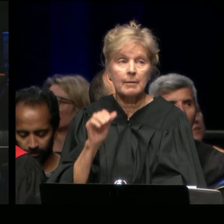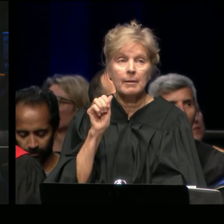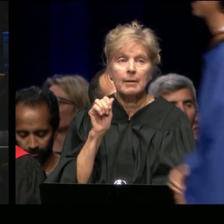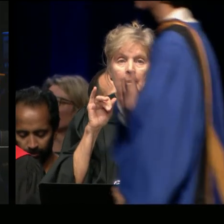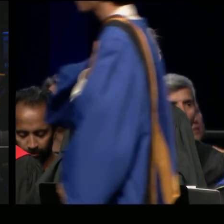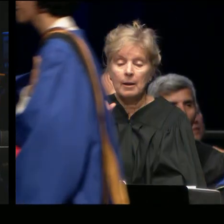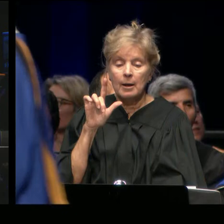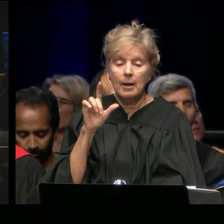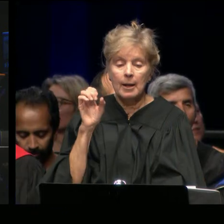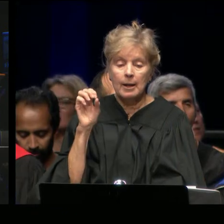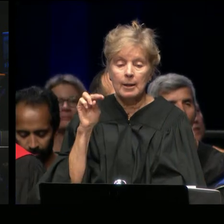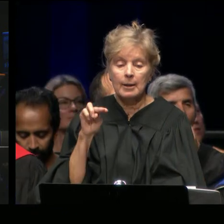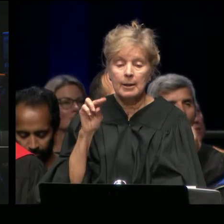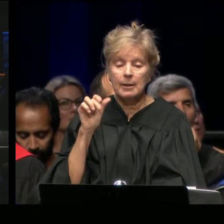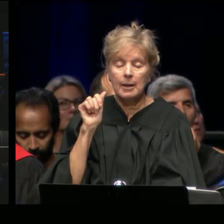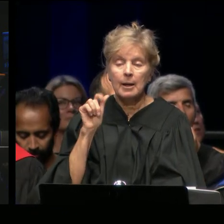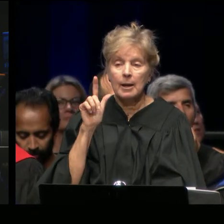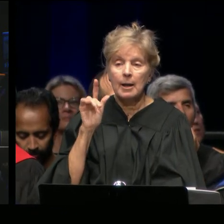Eileen Allensaud.